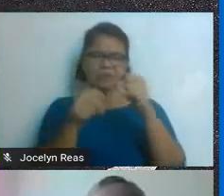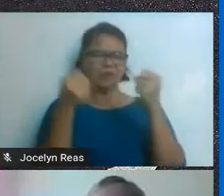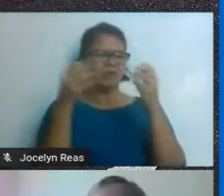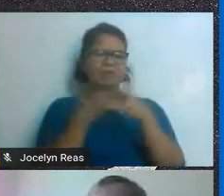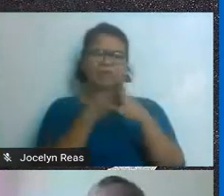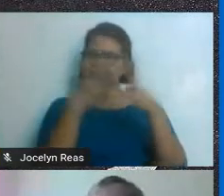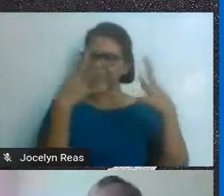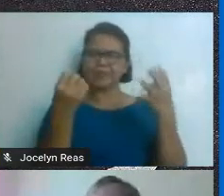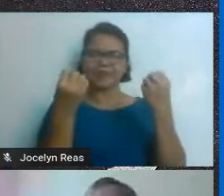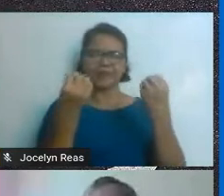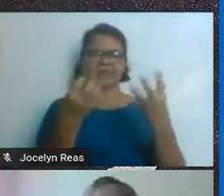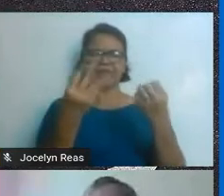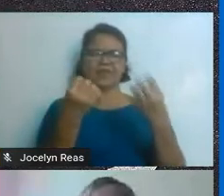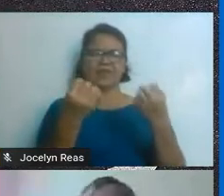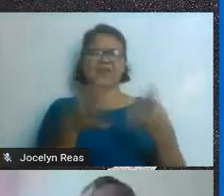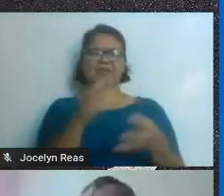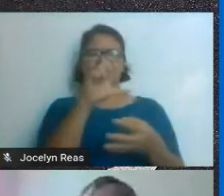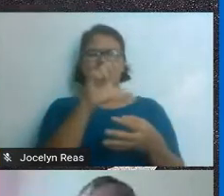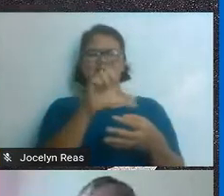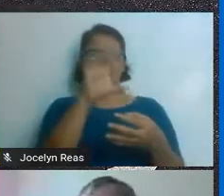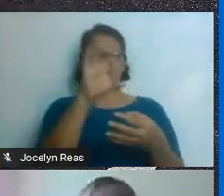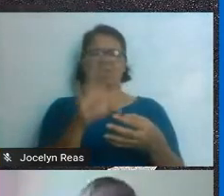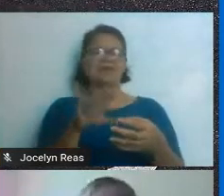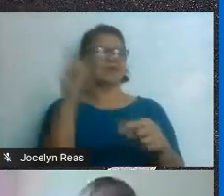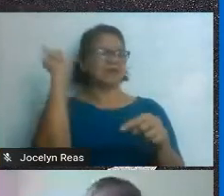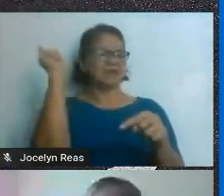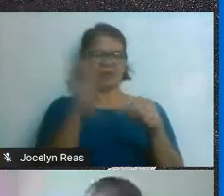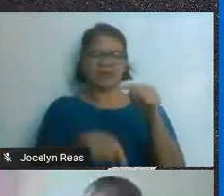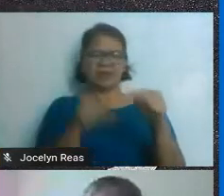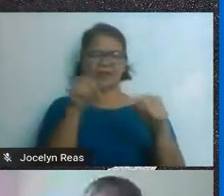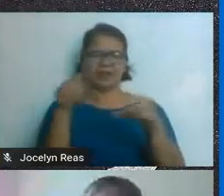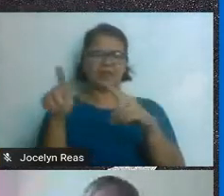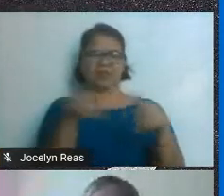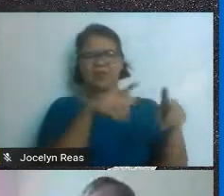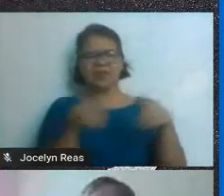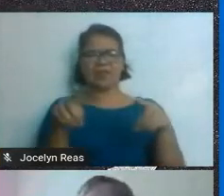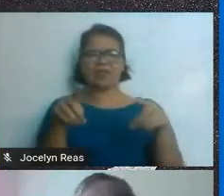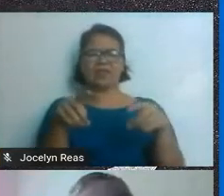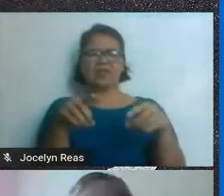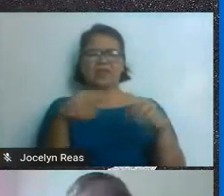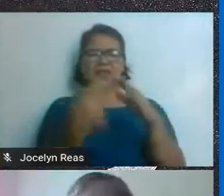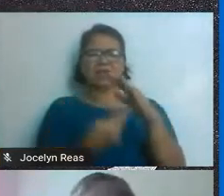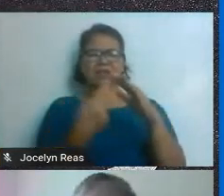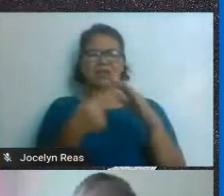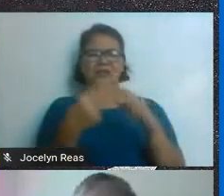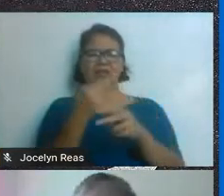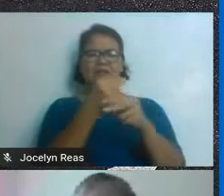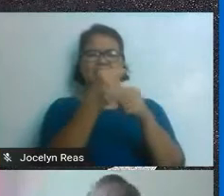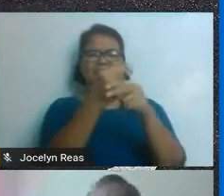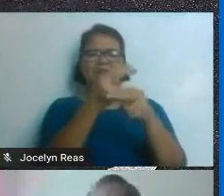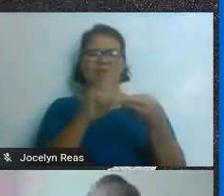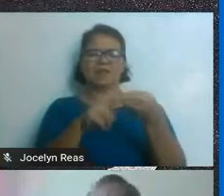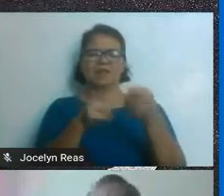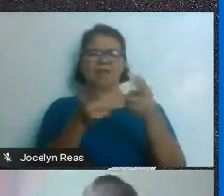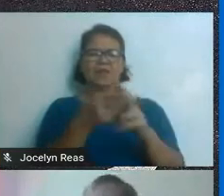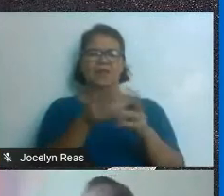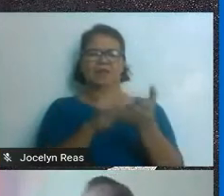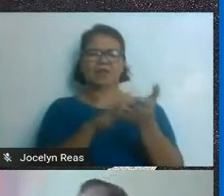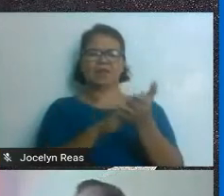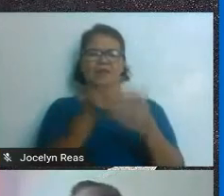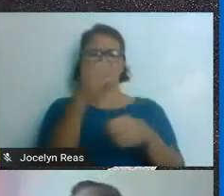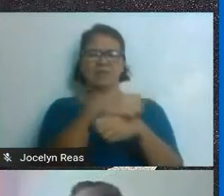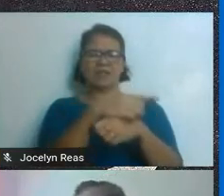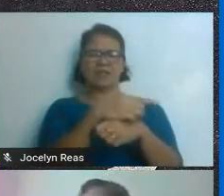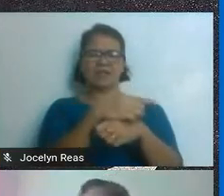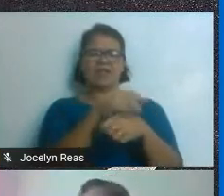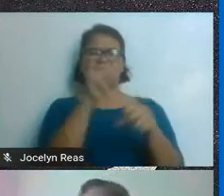done under our normal, number of school days that we have. So we were, in 2019,